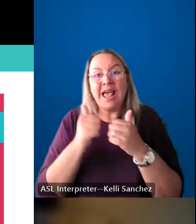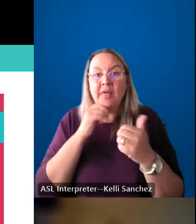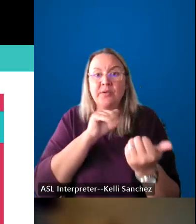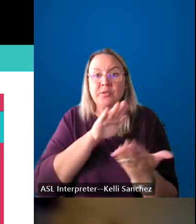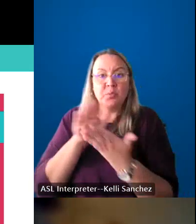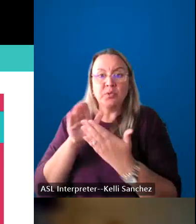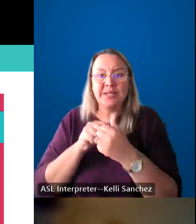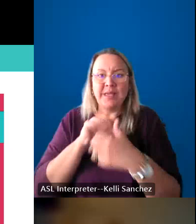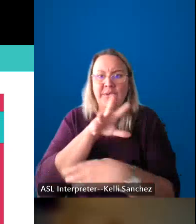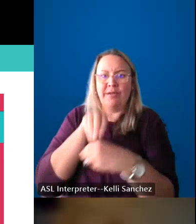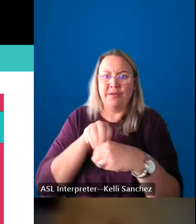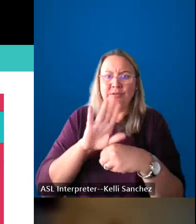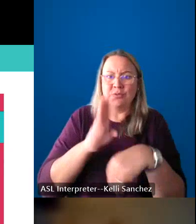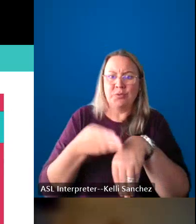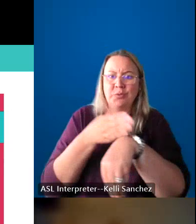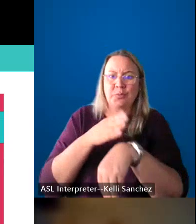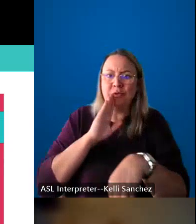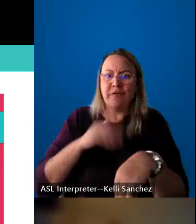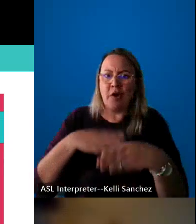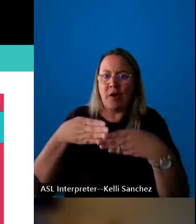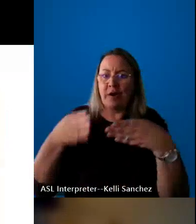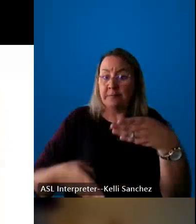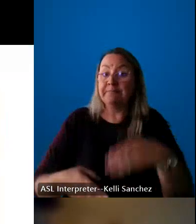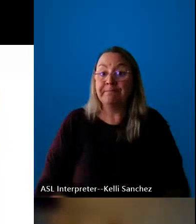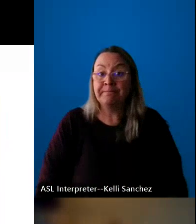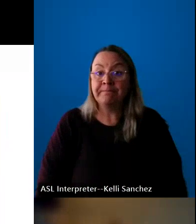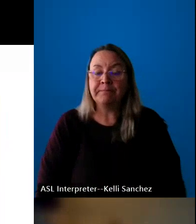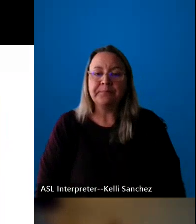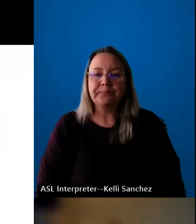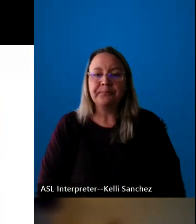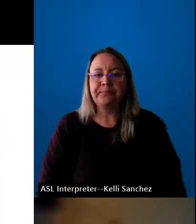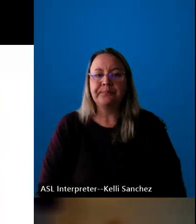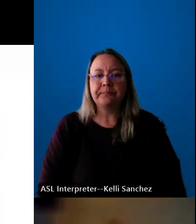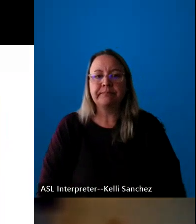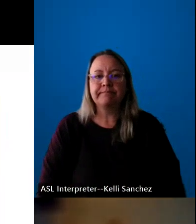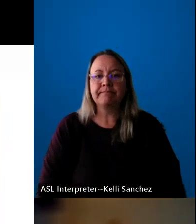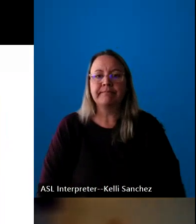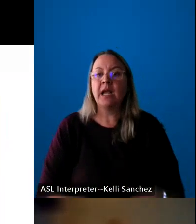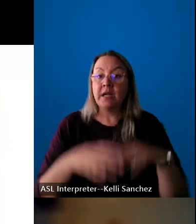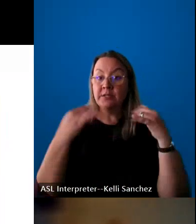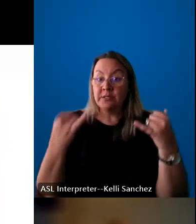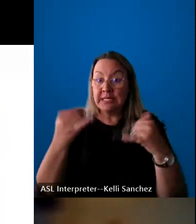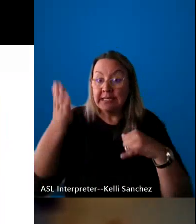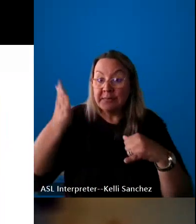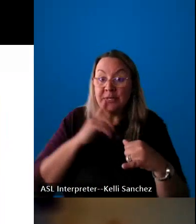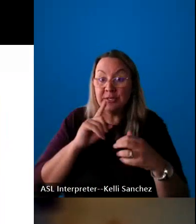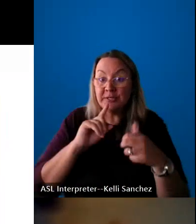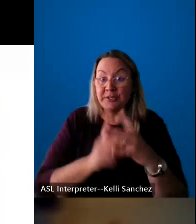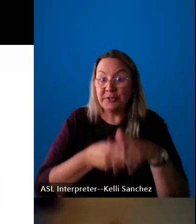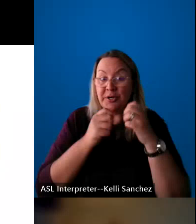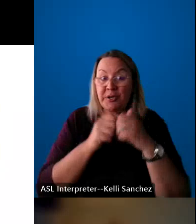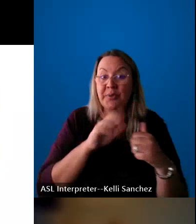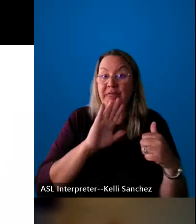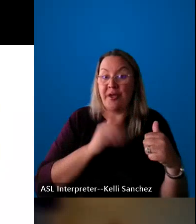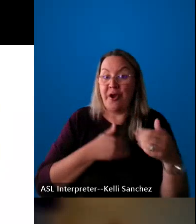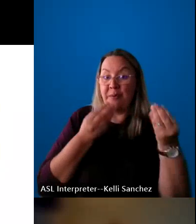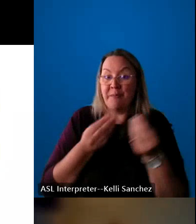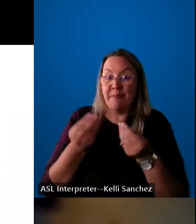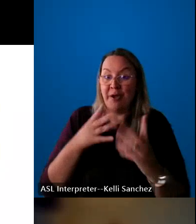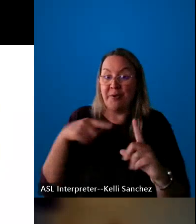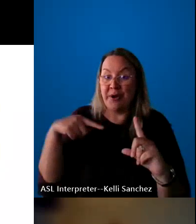be integrated to improve outcomes. So let's get into today's speakers, starting off with our moderator,